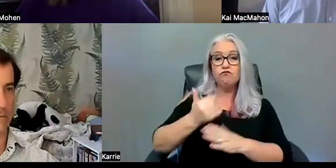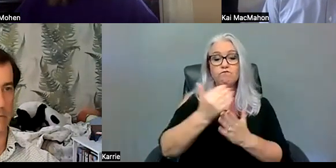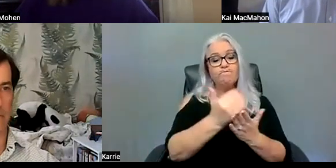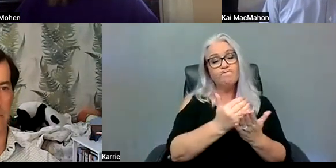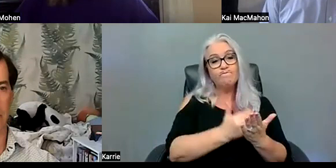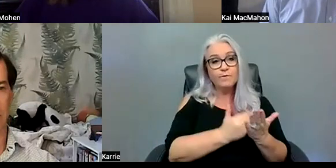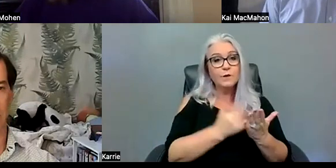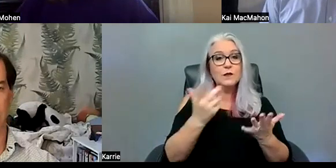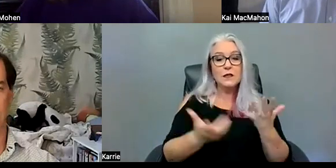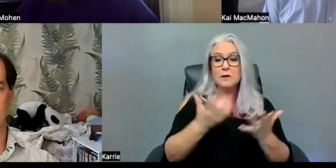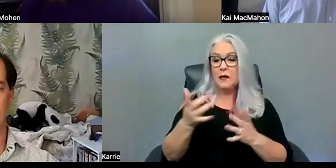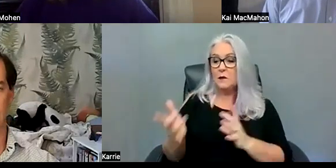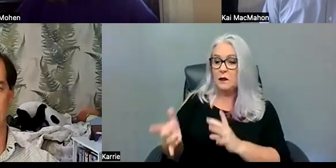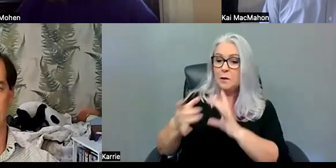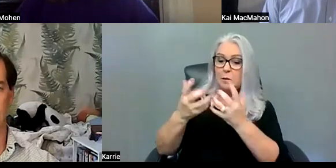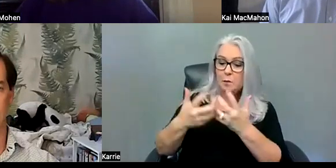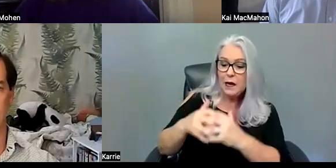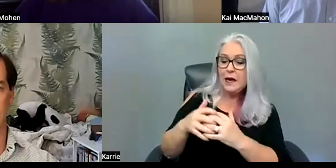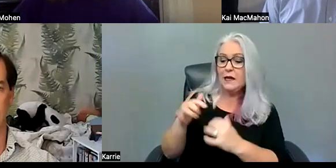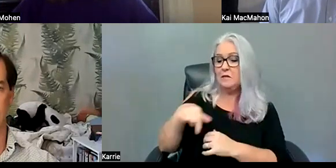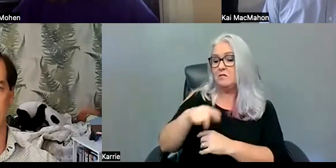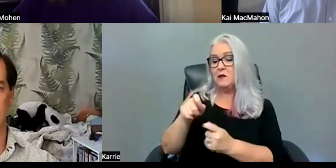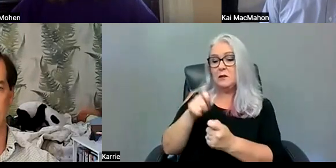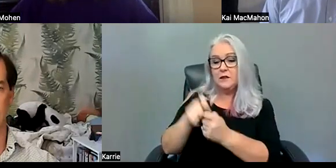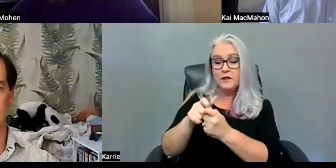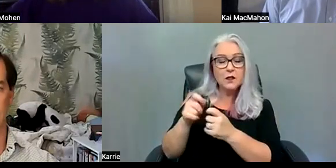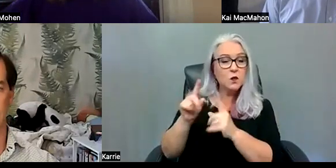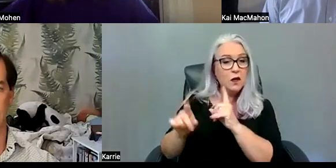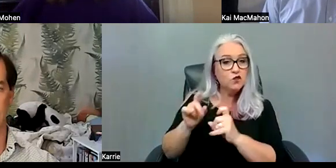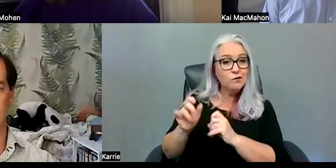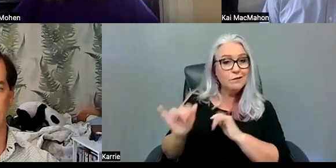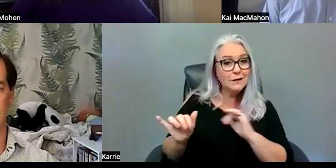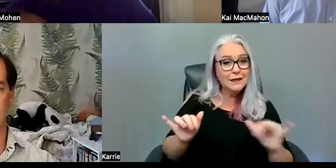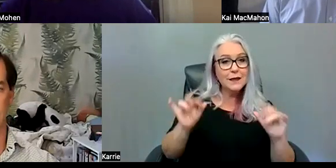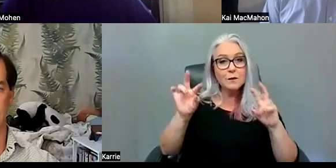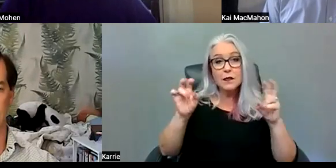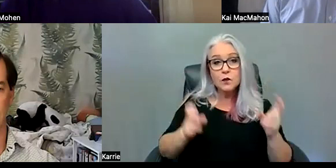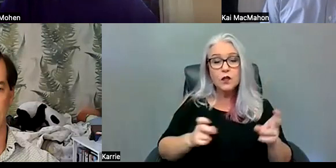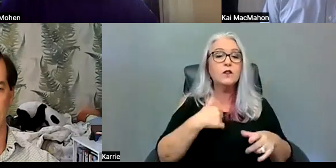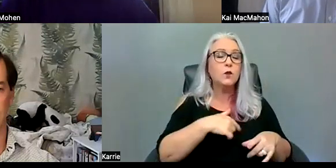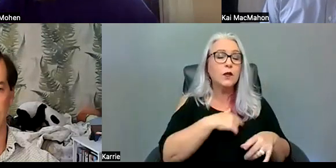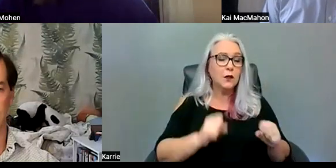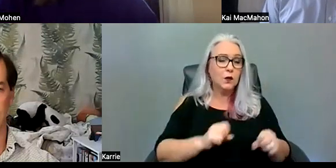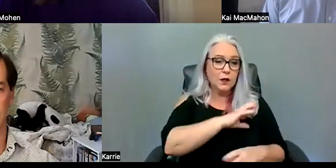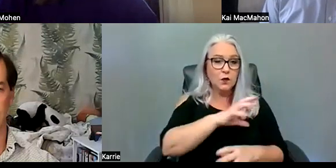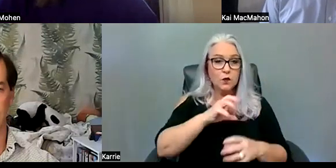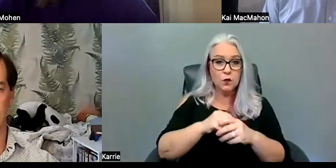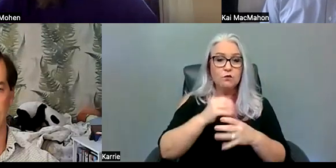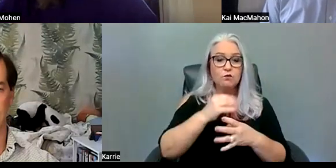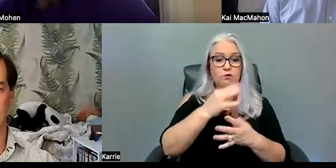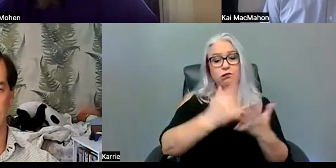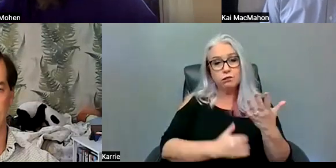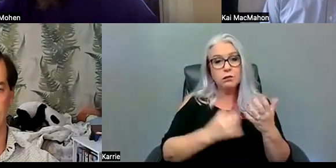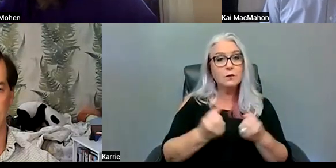combine questions on a similar subject in order to include as many questions as possible. I would